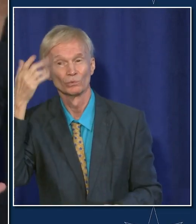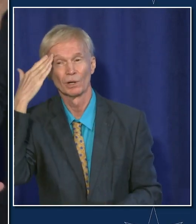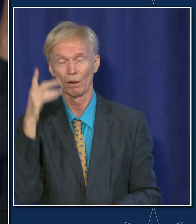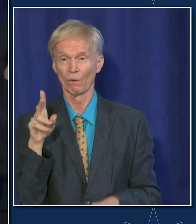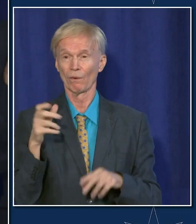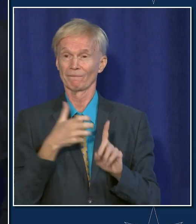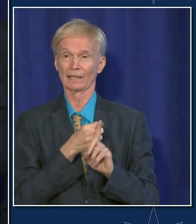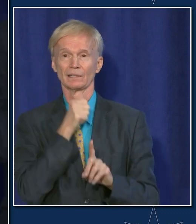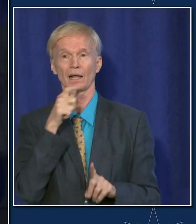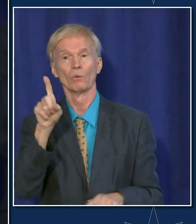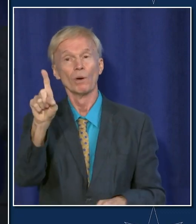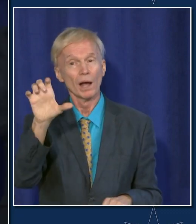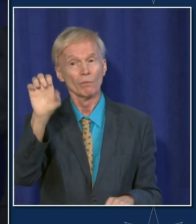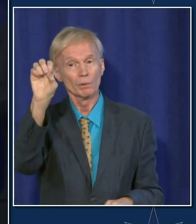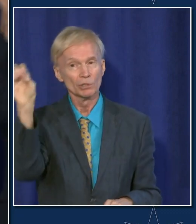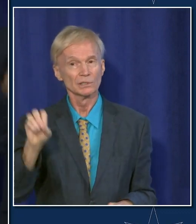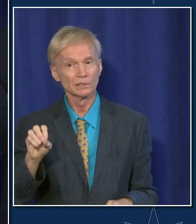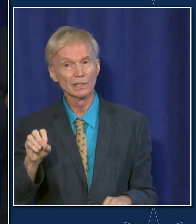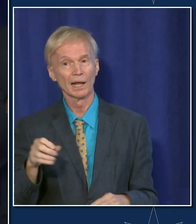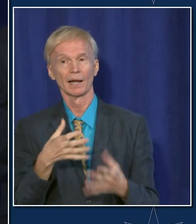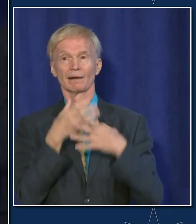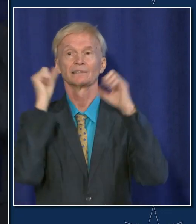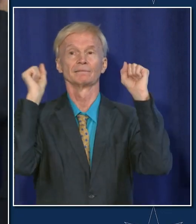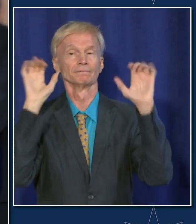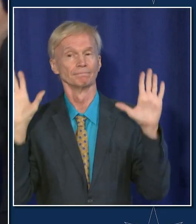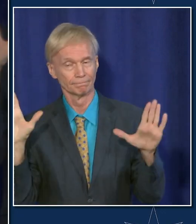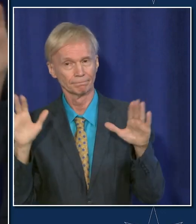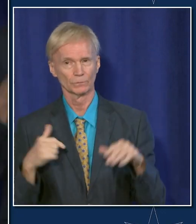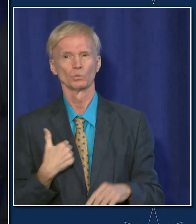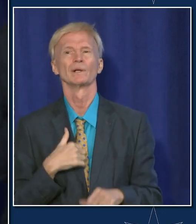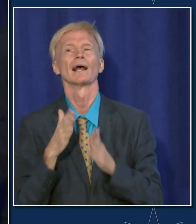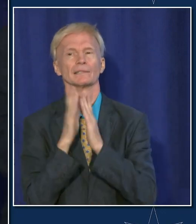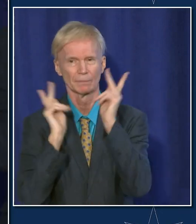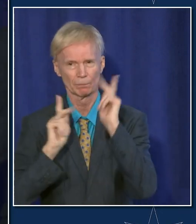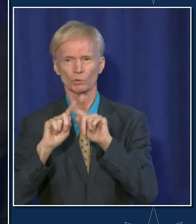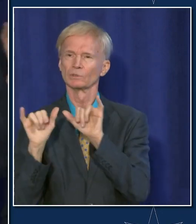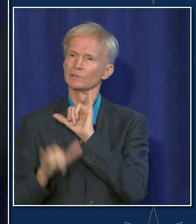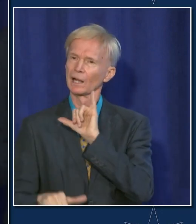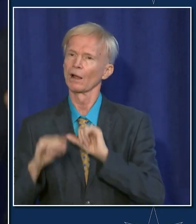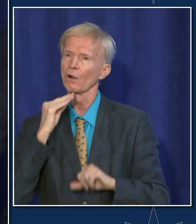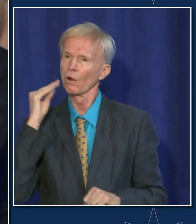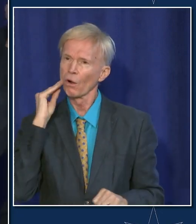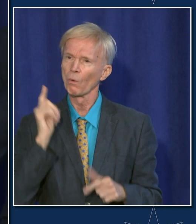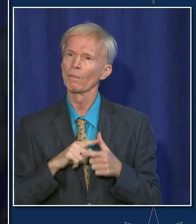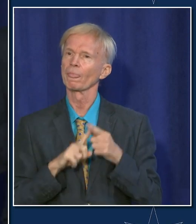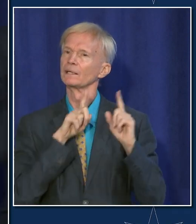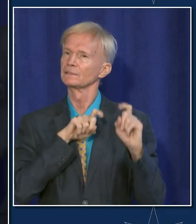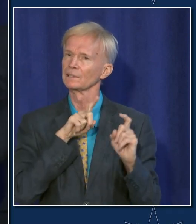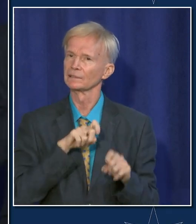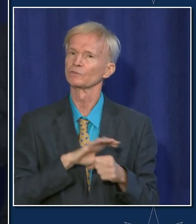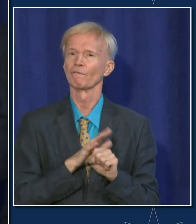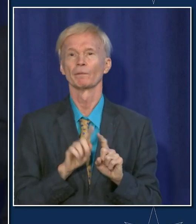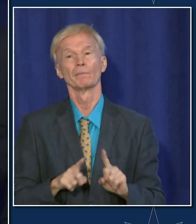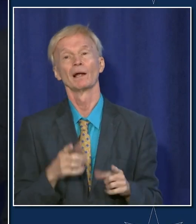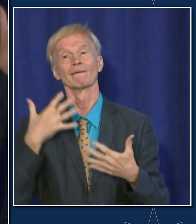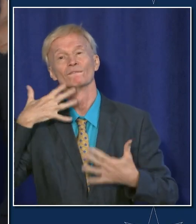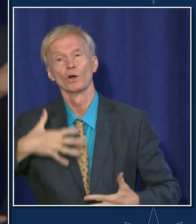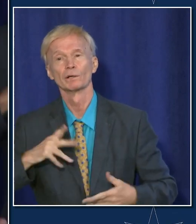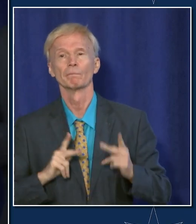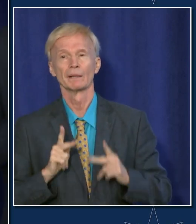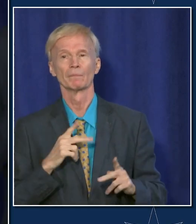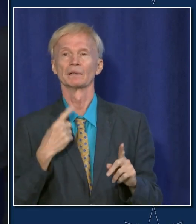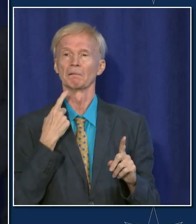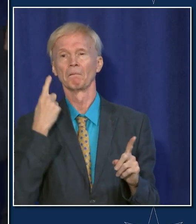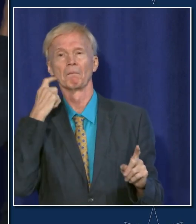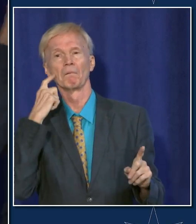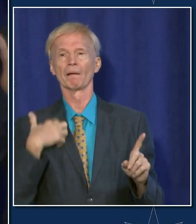100% protective. So we've been asking people to stay home and test. But, unfortunately, in this case, these are largely folks who were vaccinated